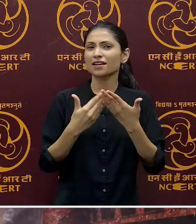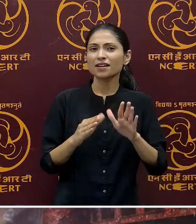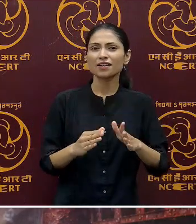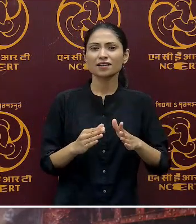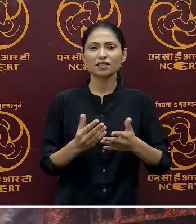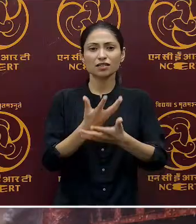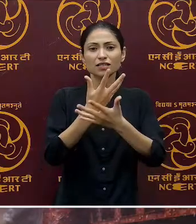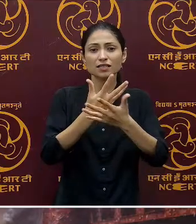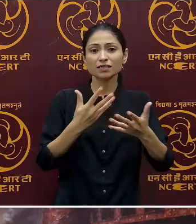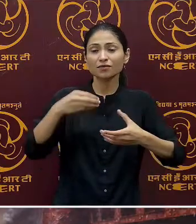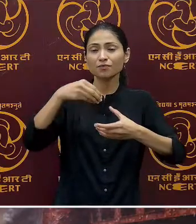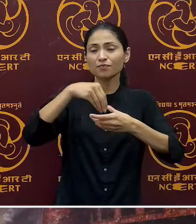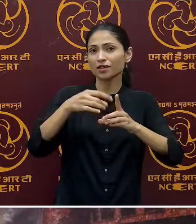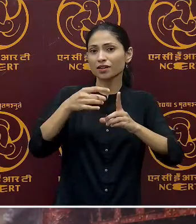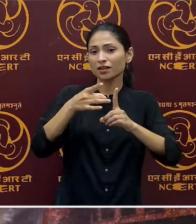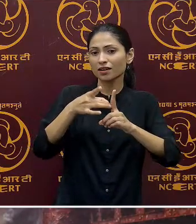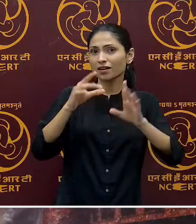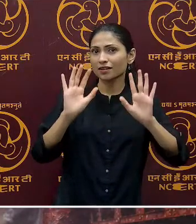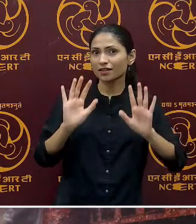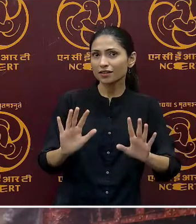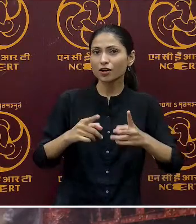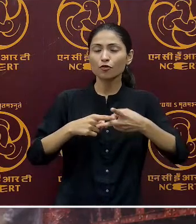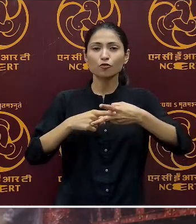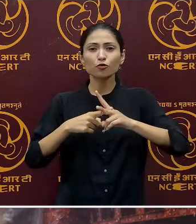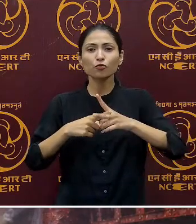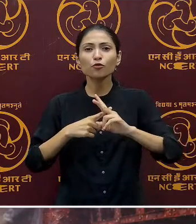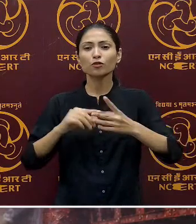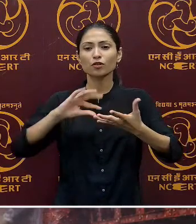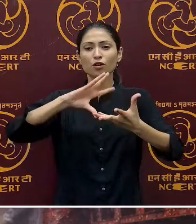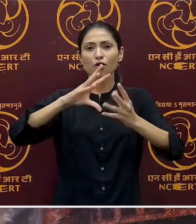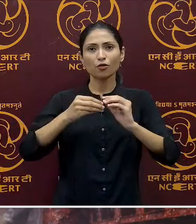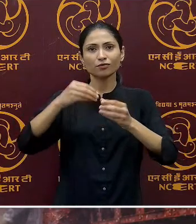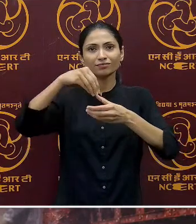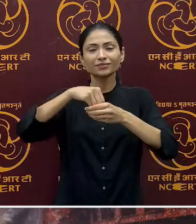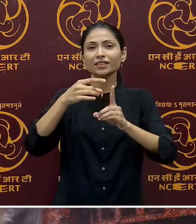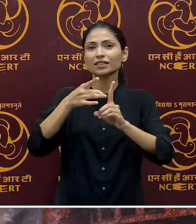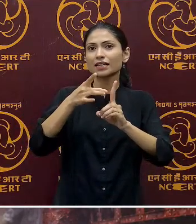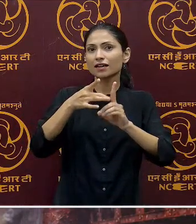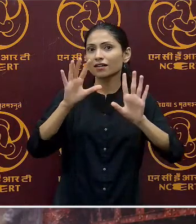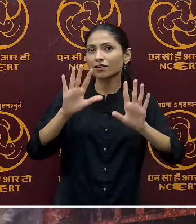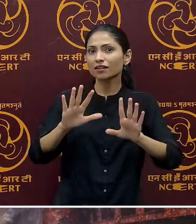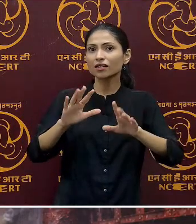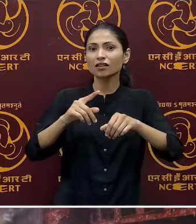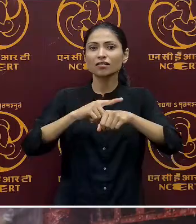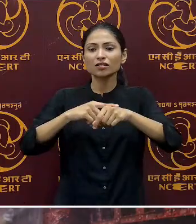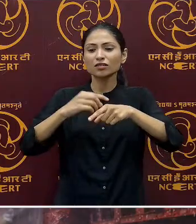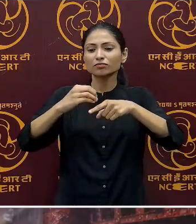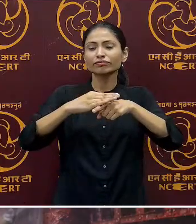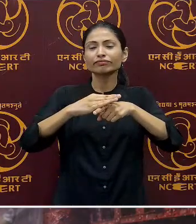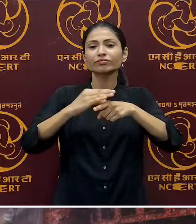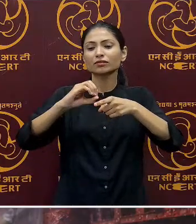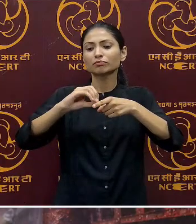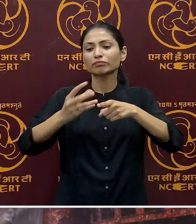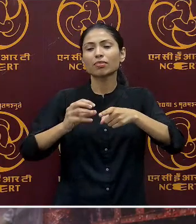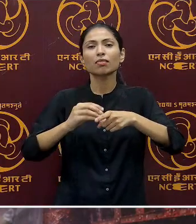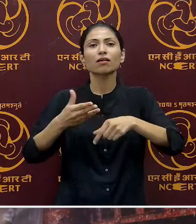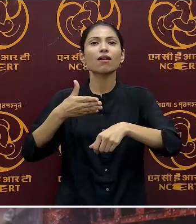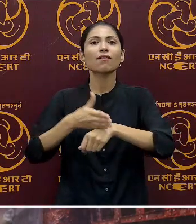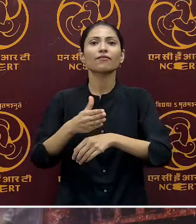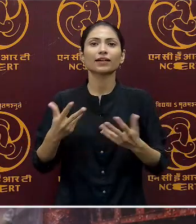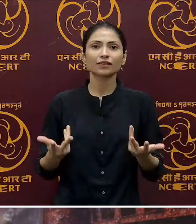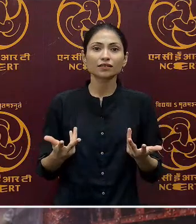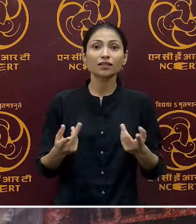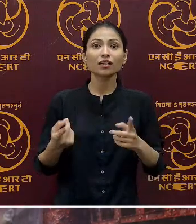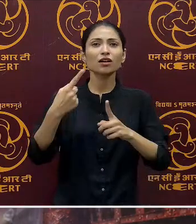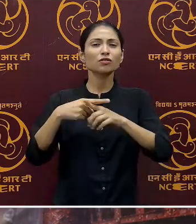bridges, tools, leading to economic losses, and it can be prevented by methods such as painting, oiling, greasing and galvanization. This is